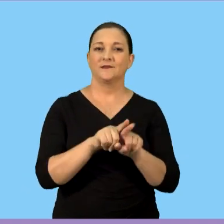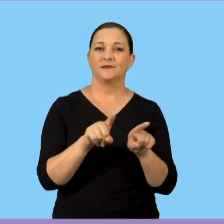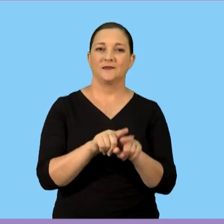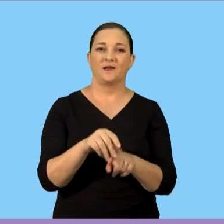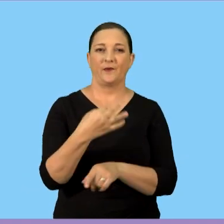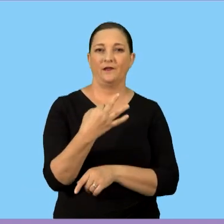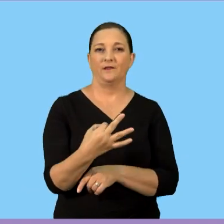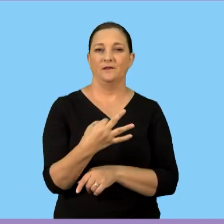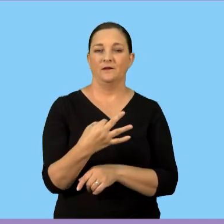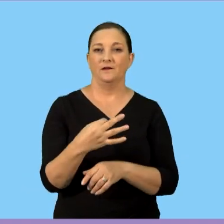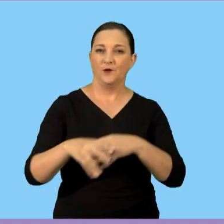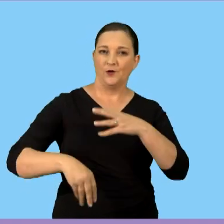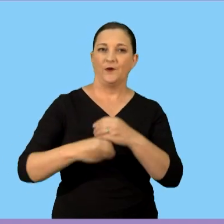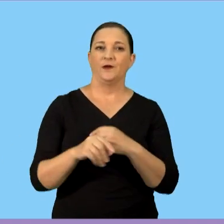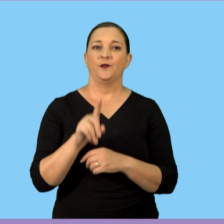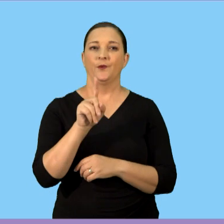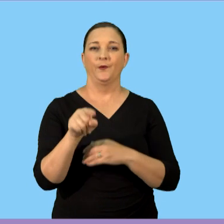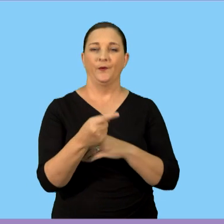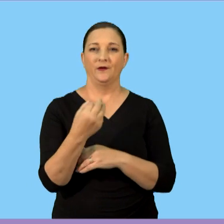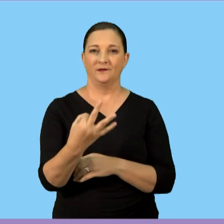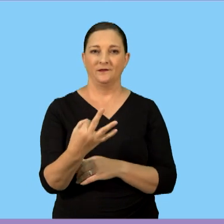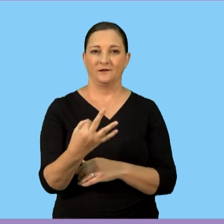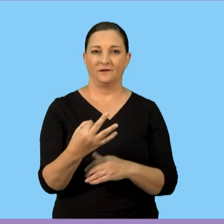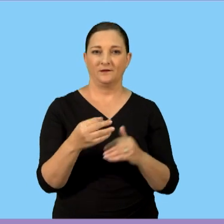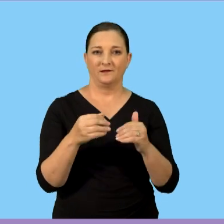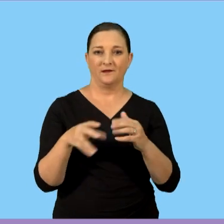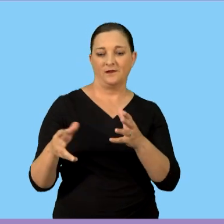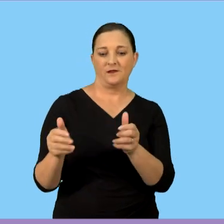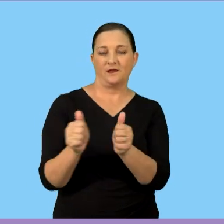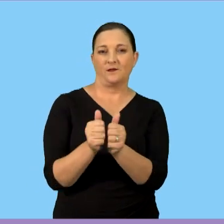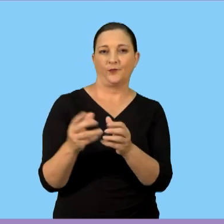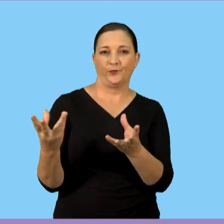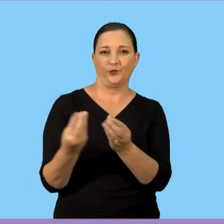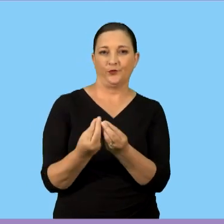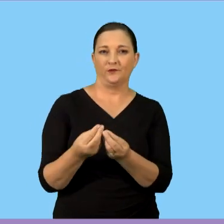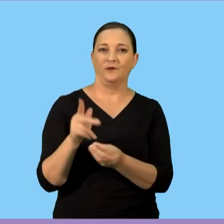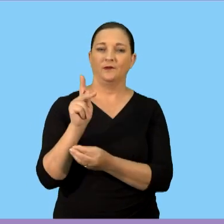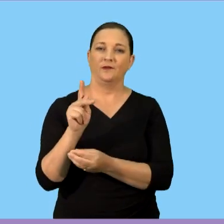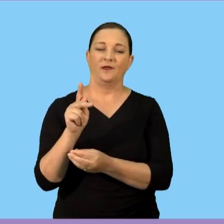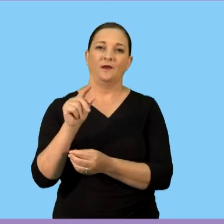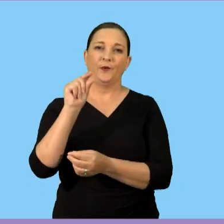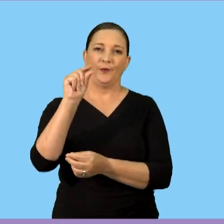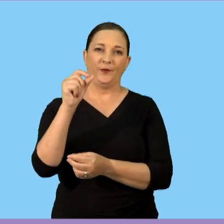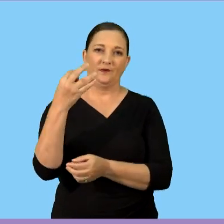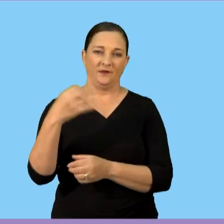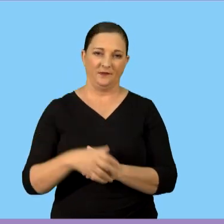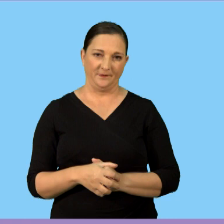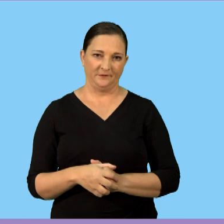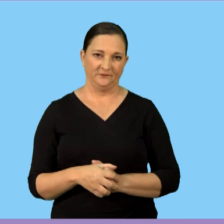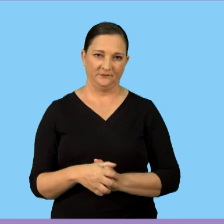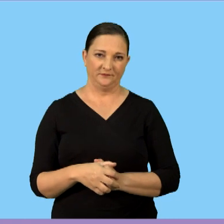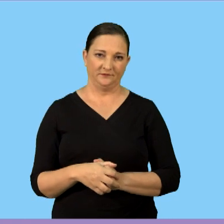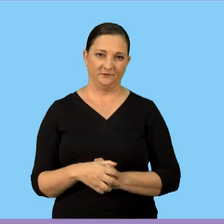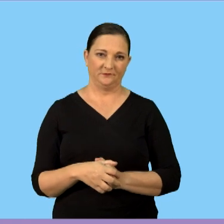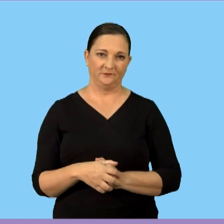3. And when we add that 1/3, it's going to be 3 and 1/3 k exponent 3, or